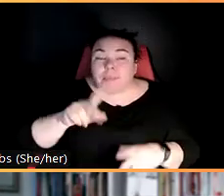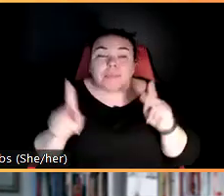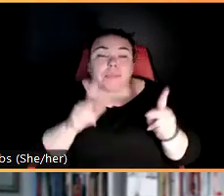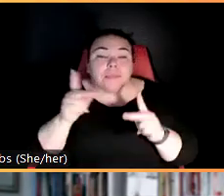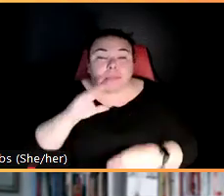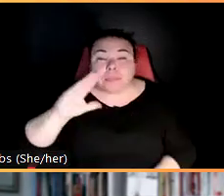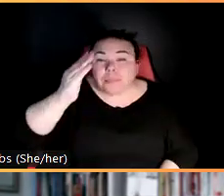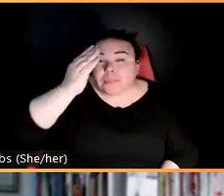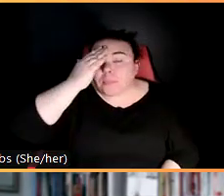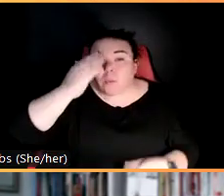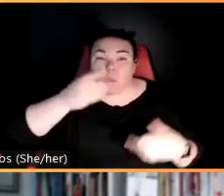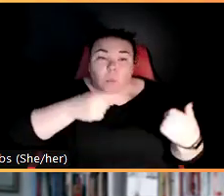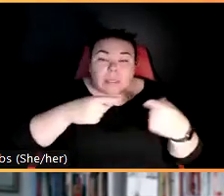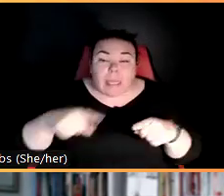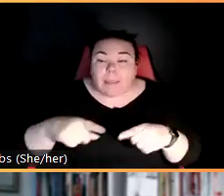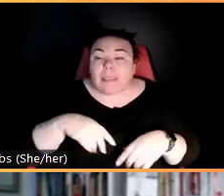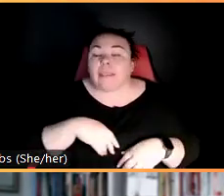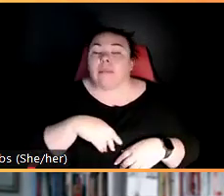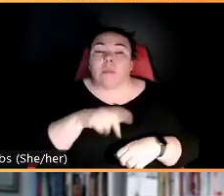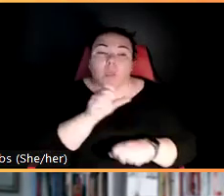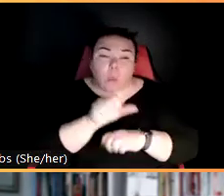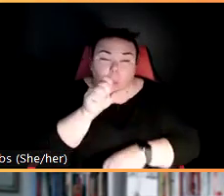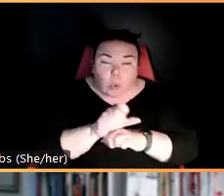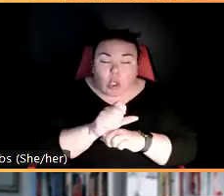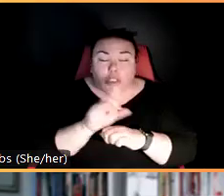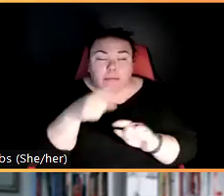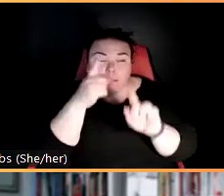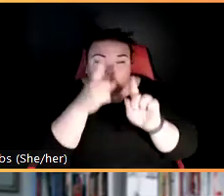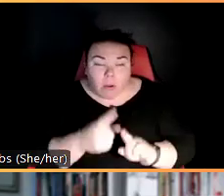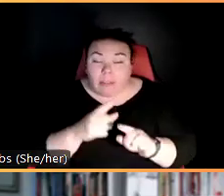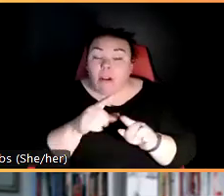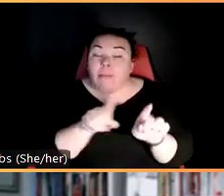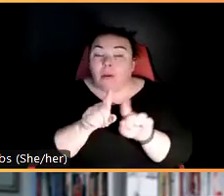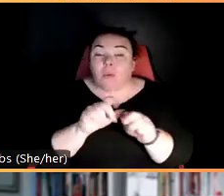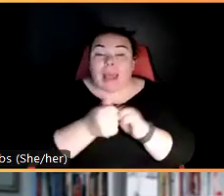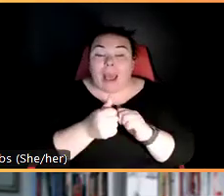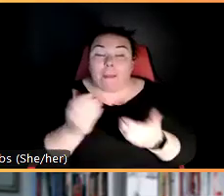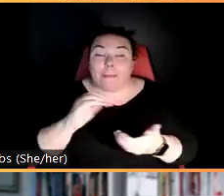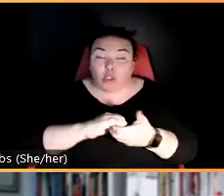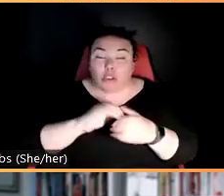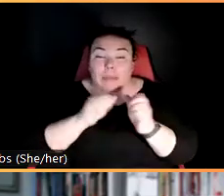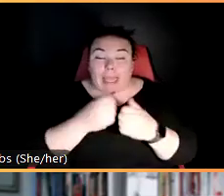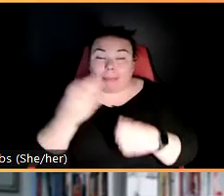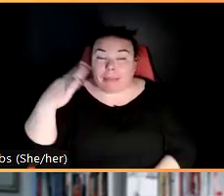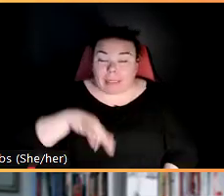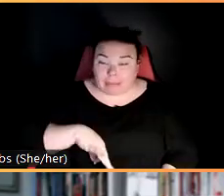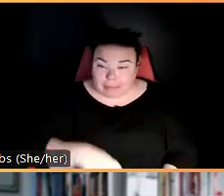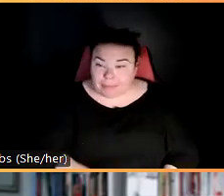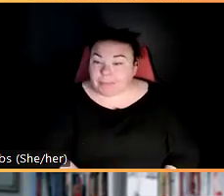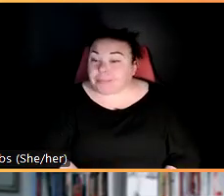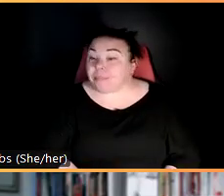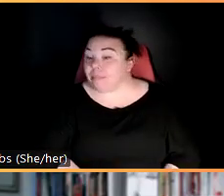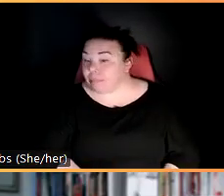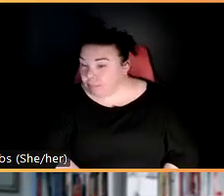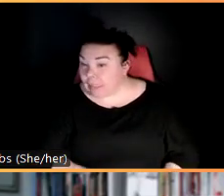doing and how the work of your partnership can benefit. Community partnerships, cross-training, lunch